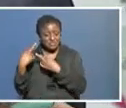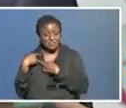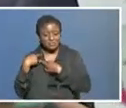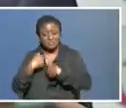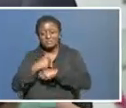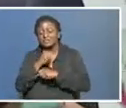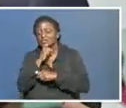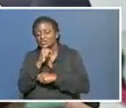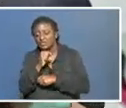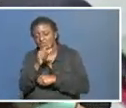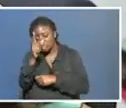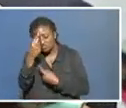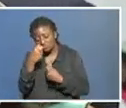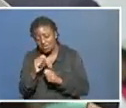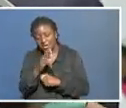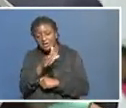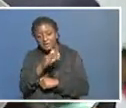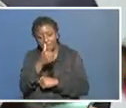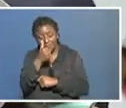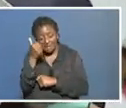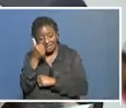that you try your endeavor best